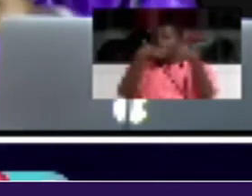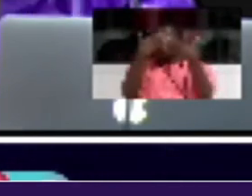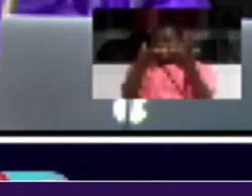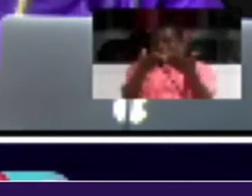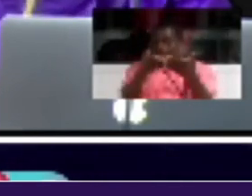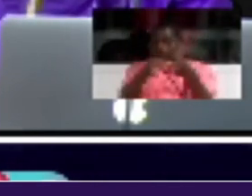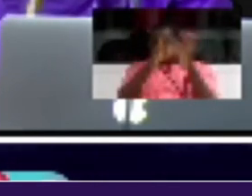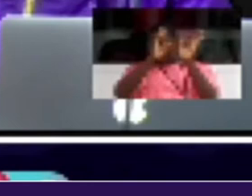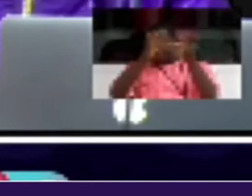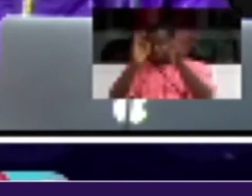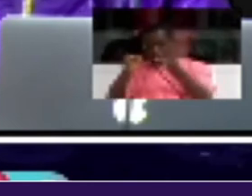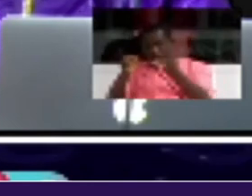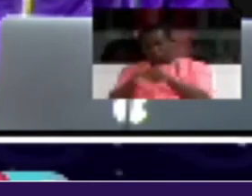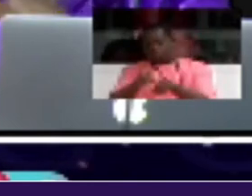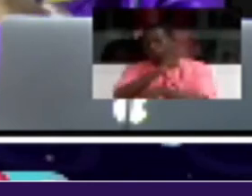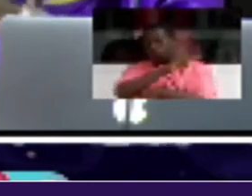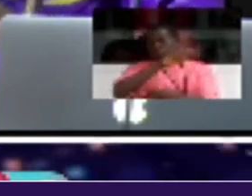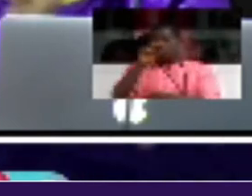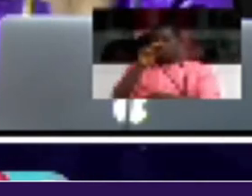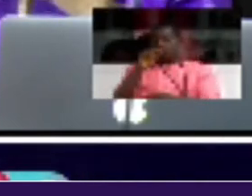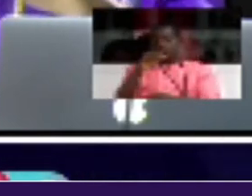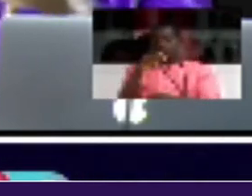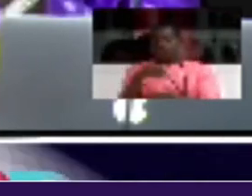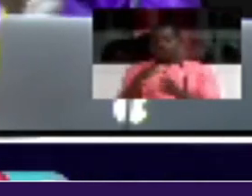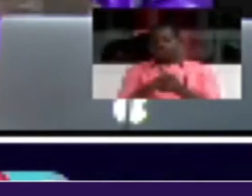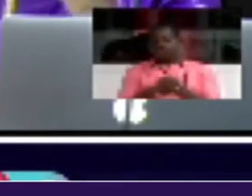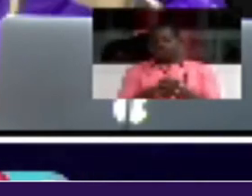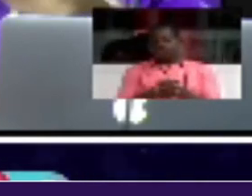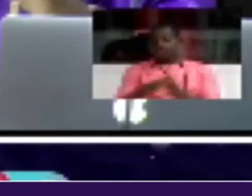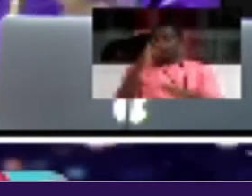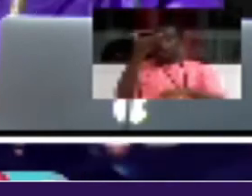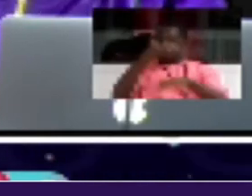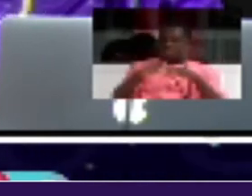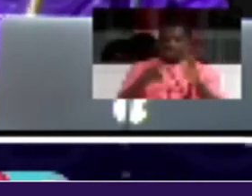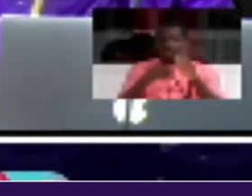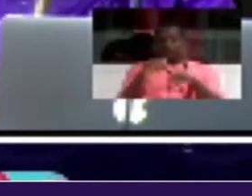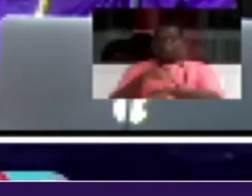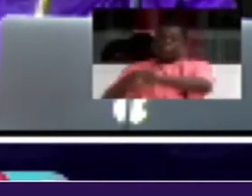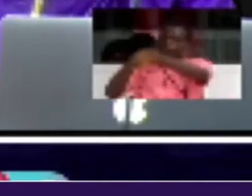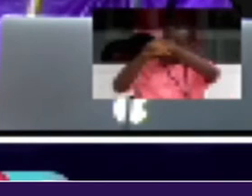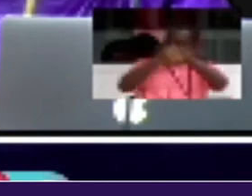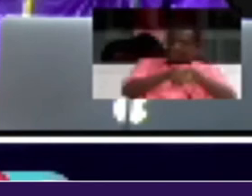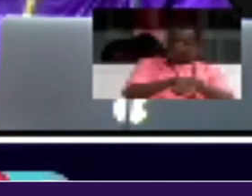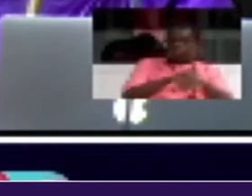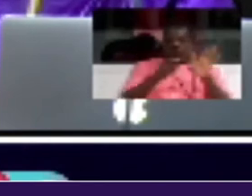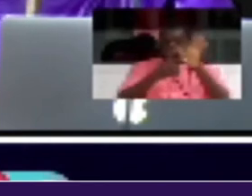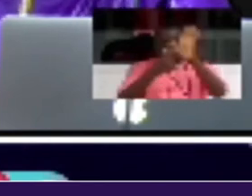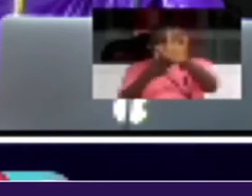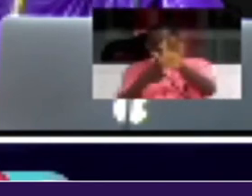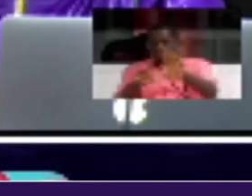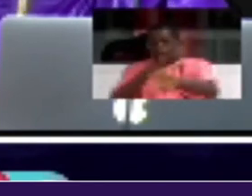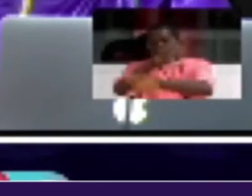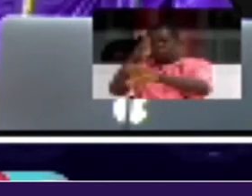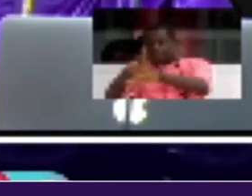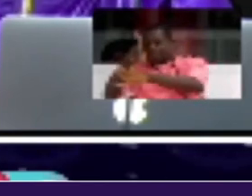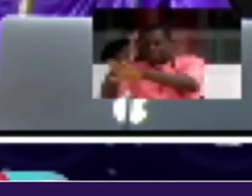an orientation? Orientation, no. So you've never been... taken in and out of Kanilai, you've never been showed the routes? No, that